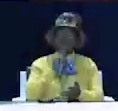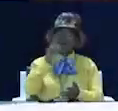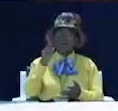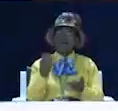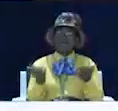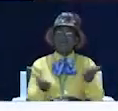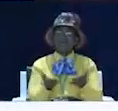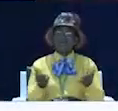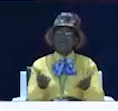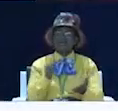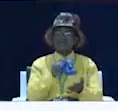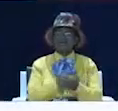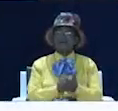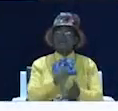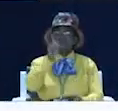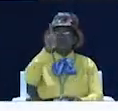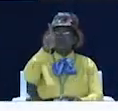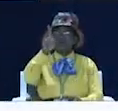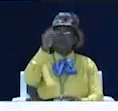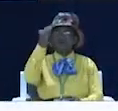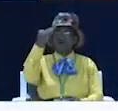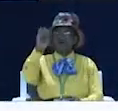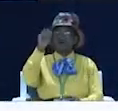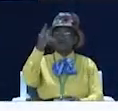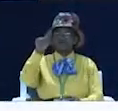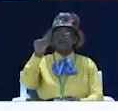One of the powers